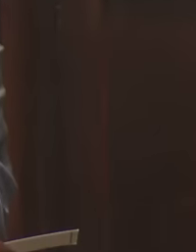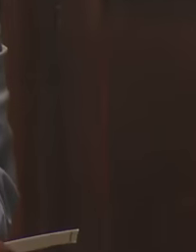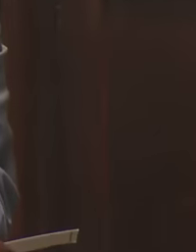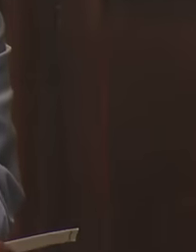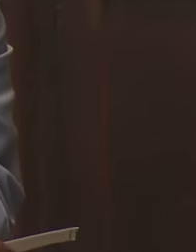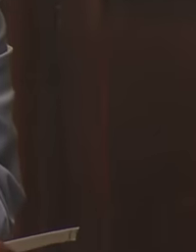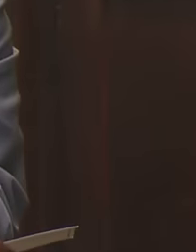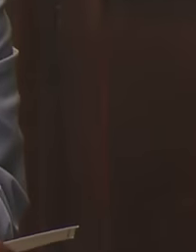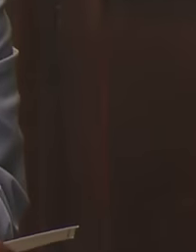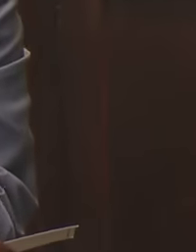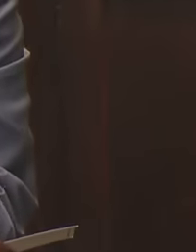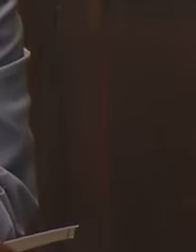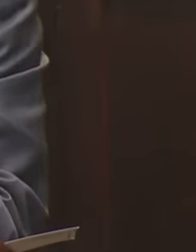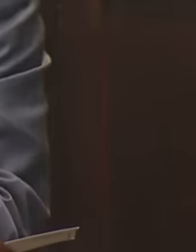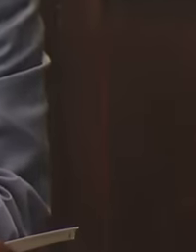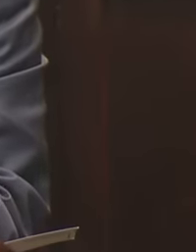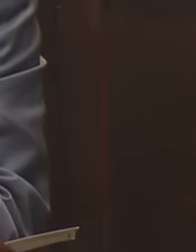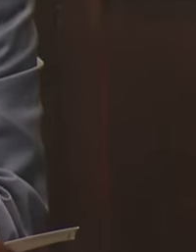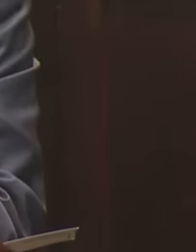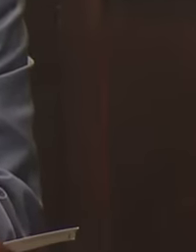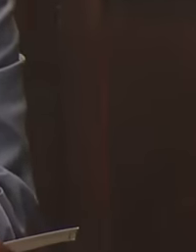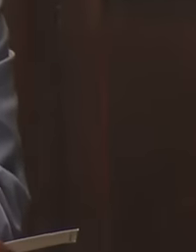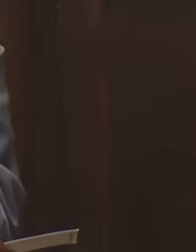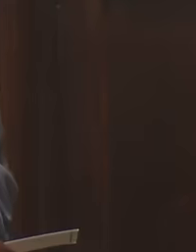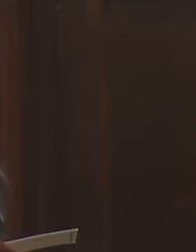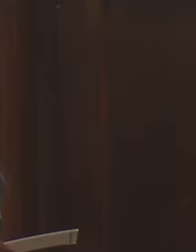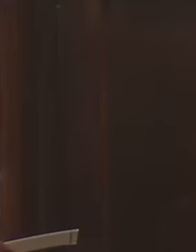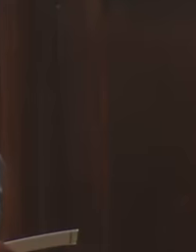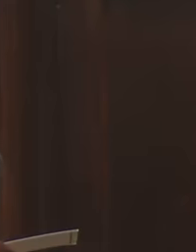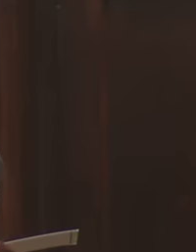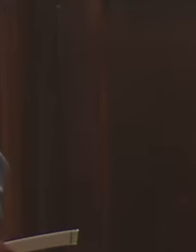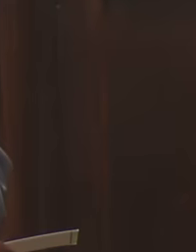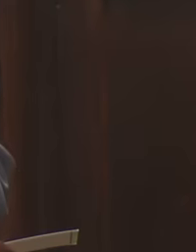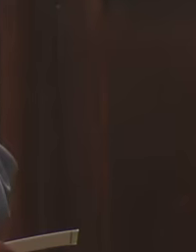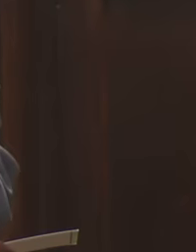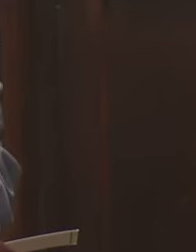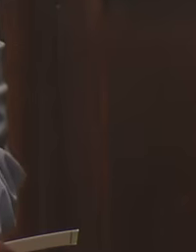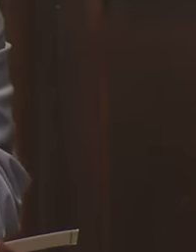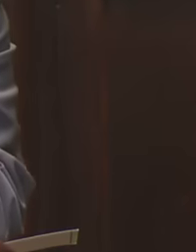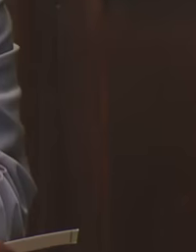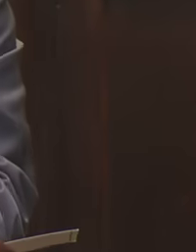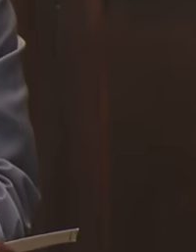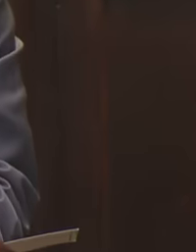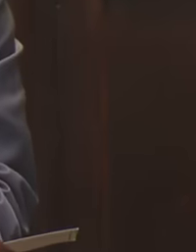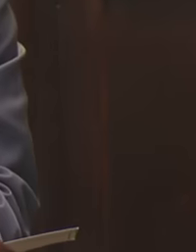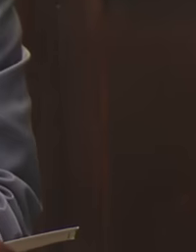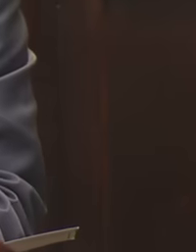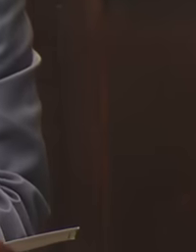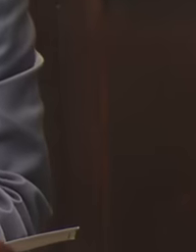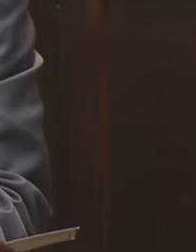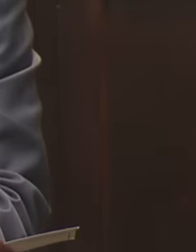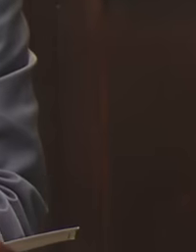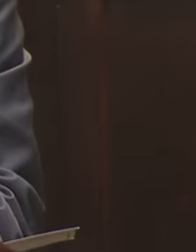two goals are interdependent and mutually reinforcing. Honorable Chair and members, as